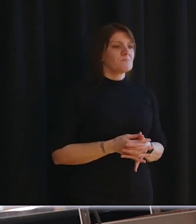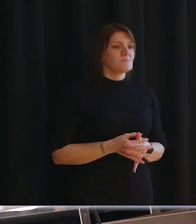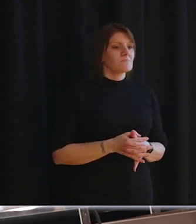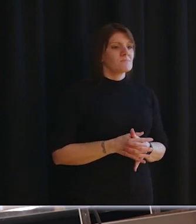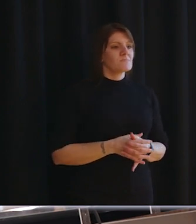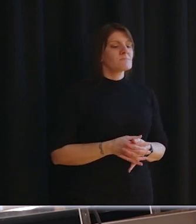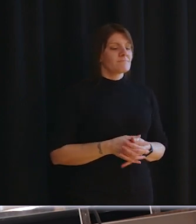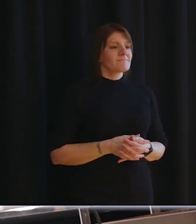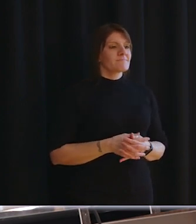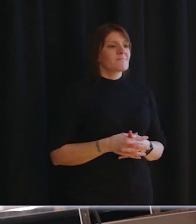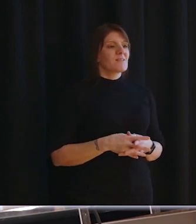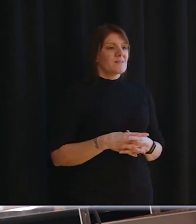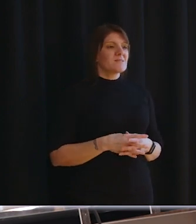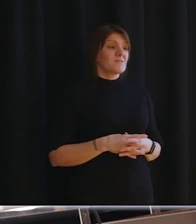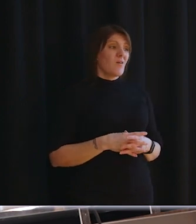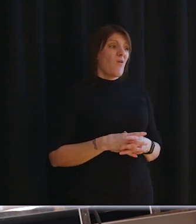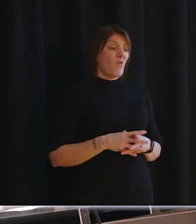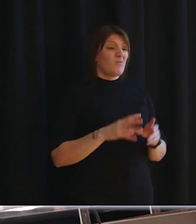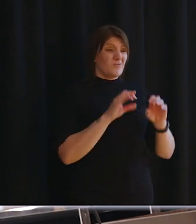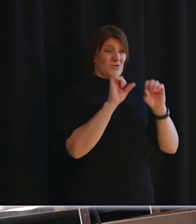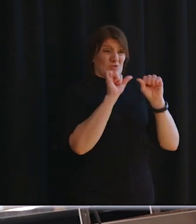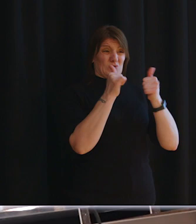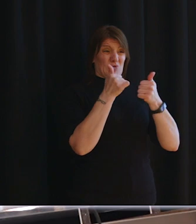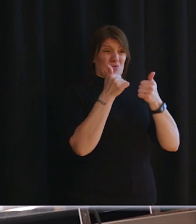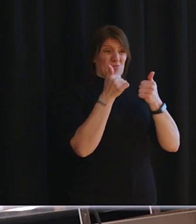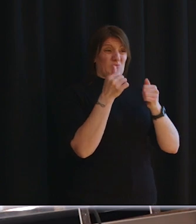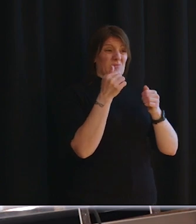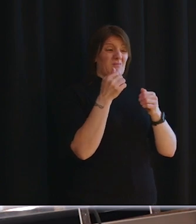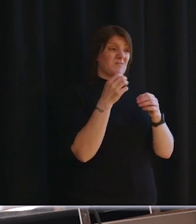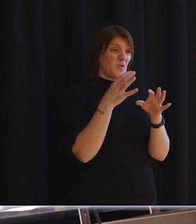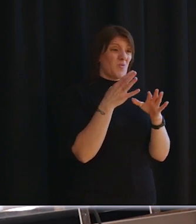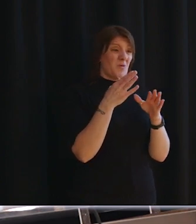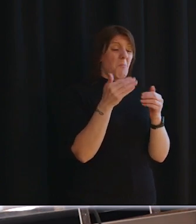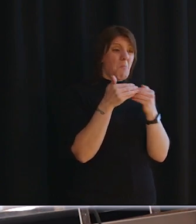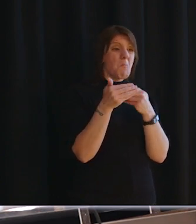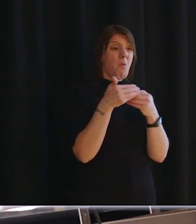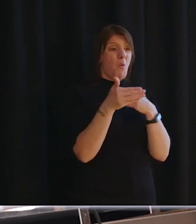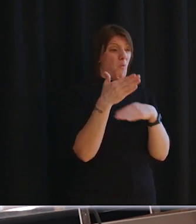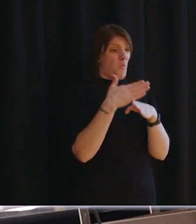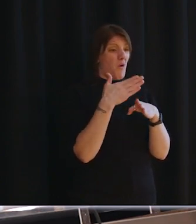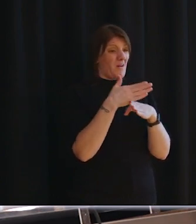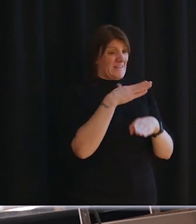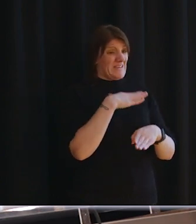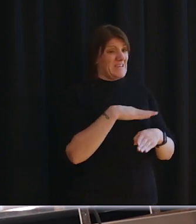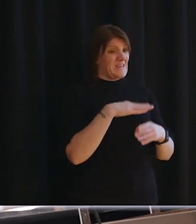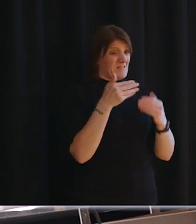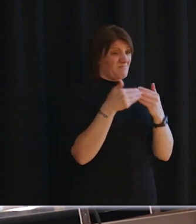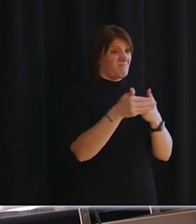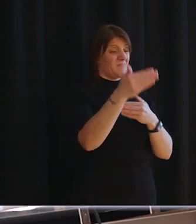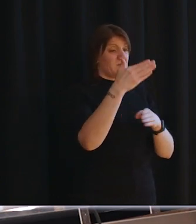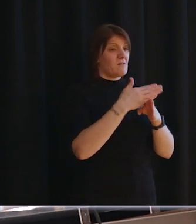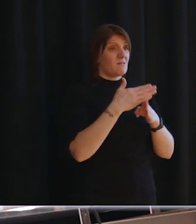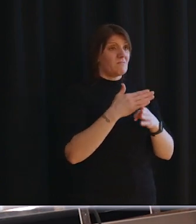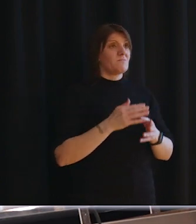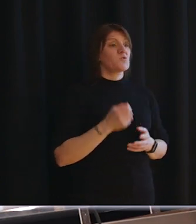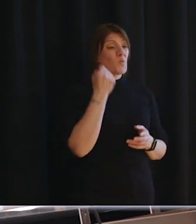So yeah, there's probably a good amount of work to be done in supporting teachers in understanding more around need.